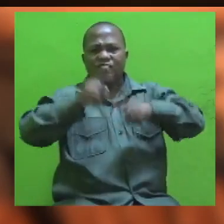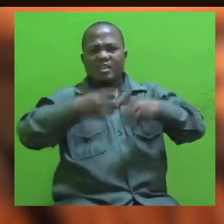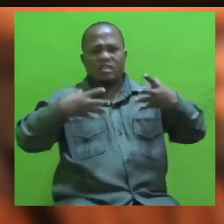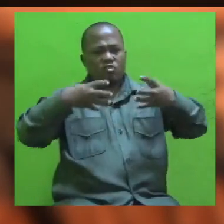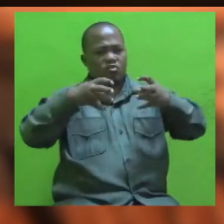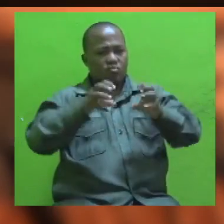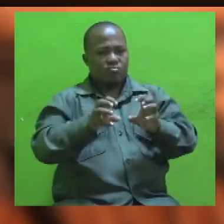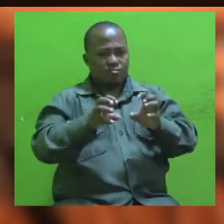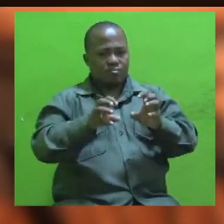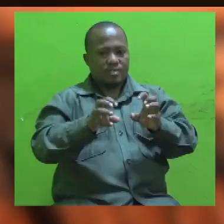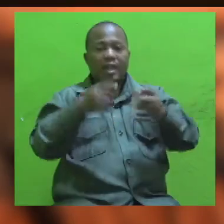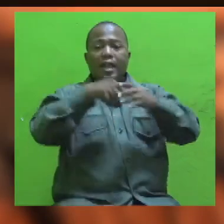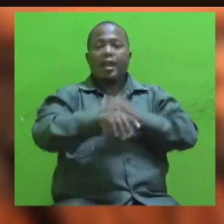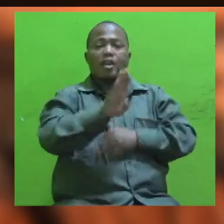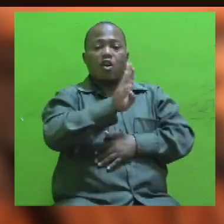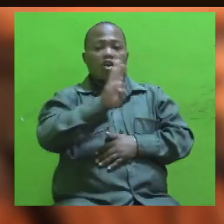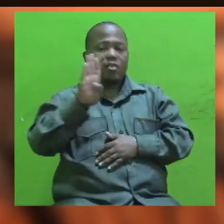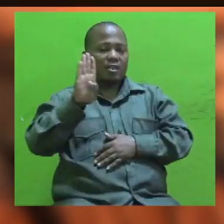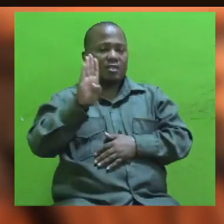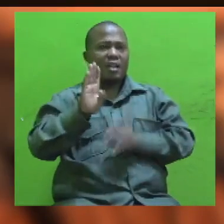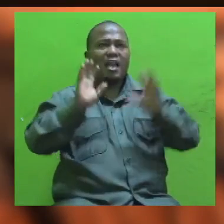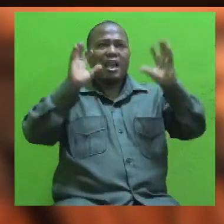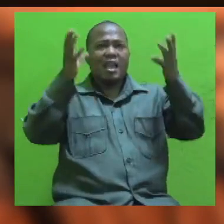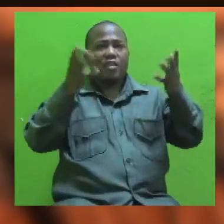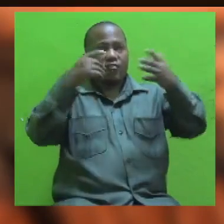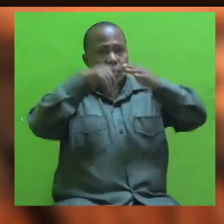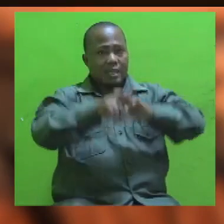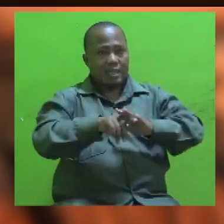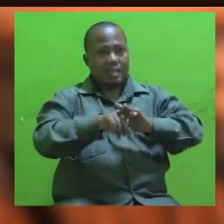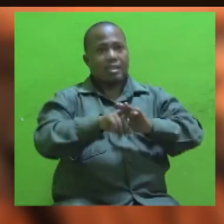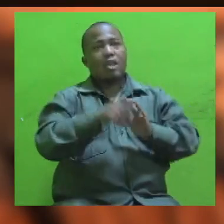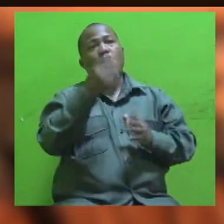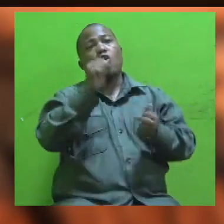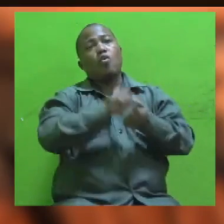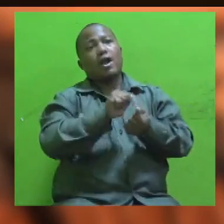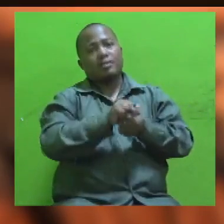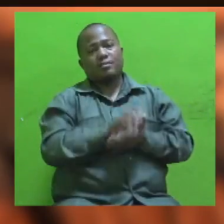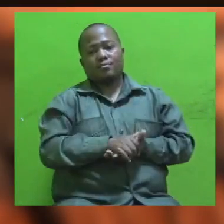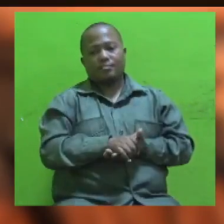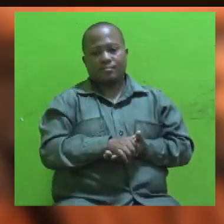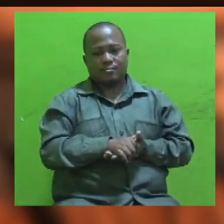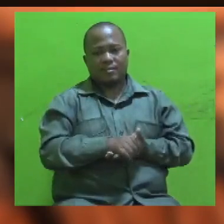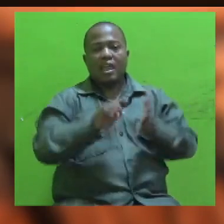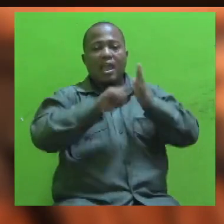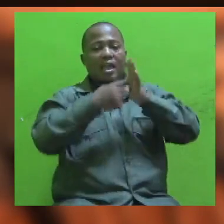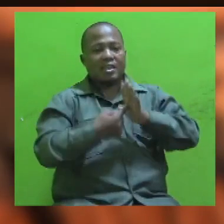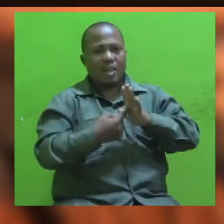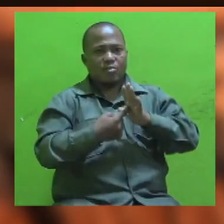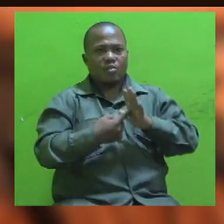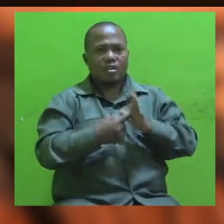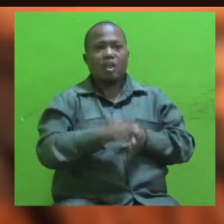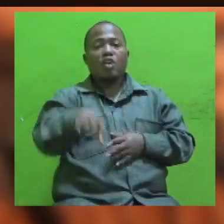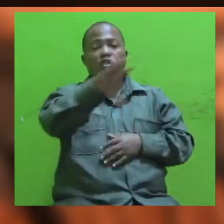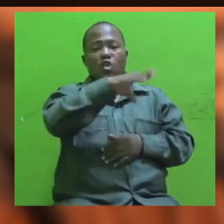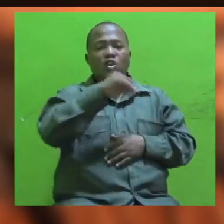in the council. Civics group involving the councils who live in the ward. They are the civics group also. For example, those we